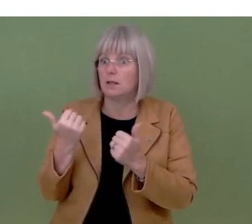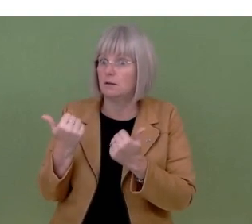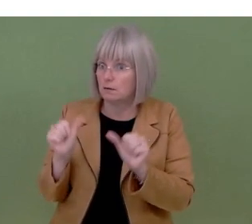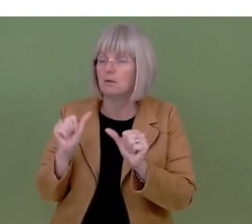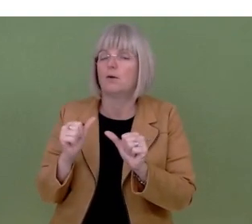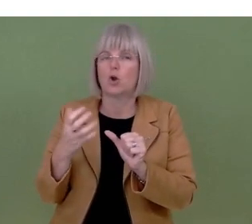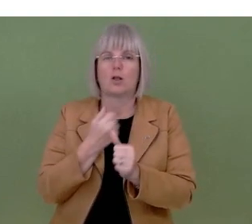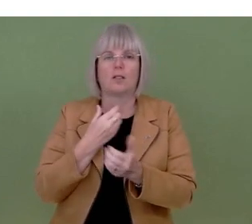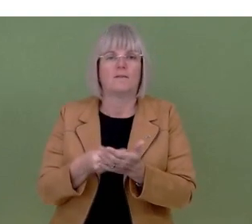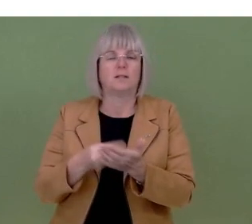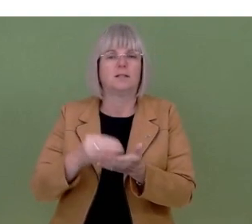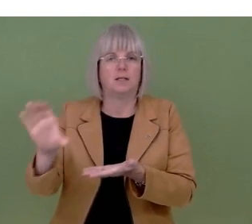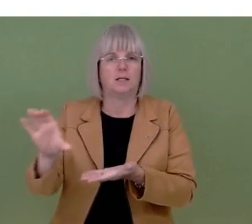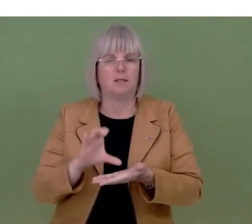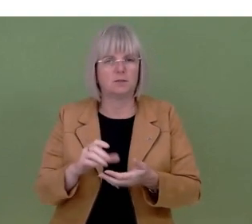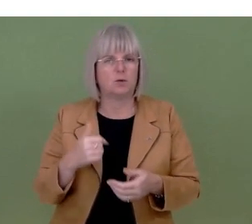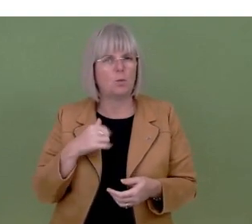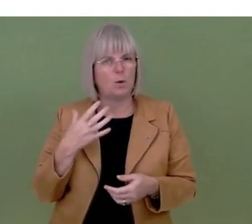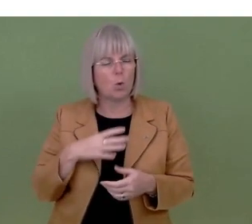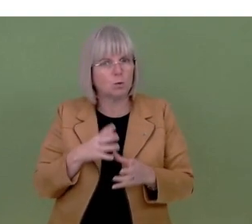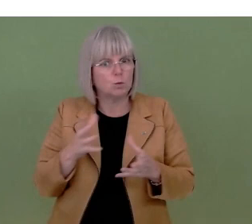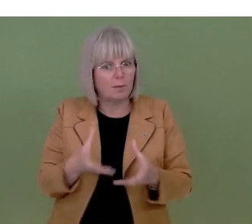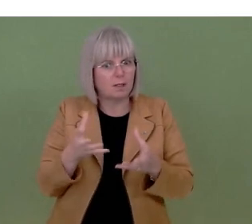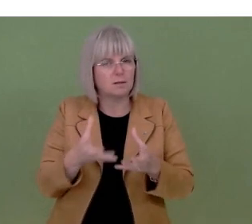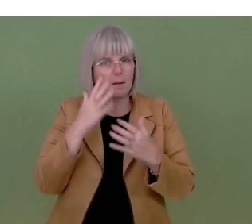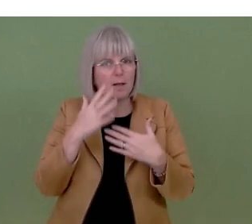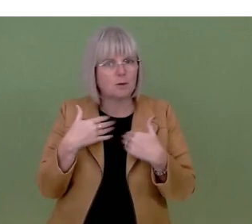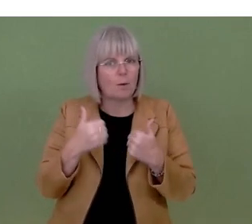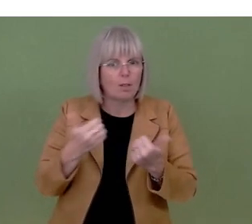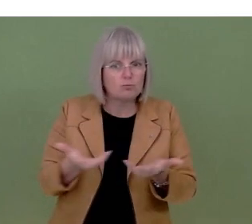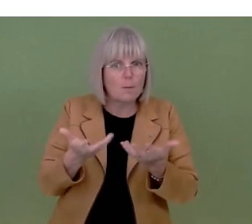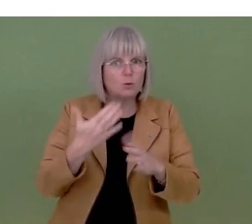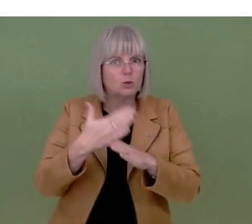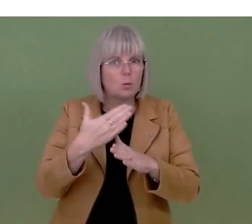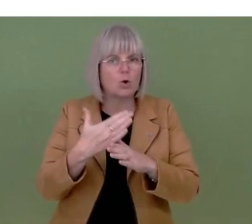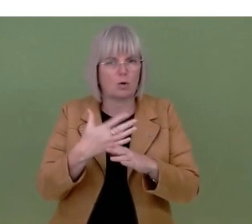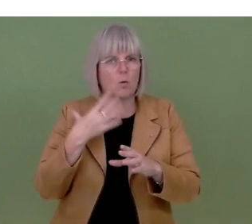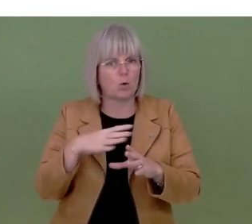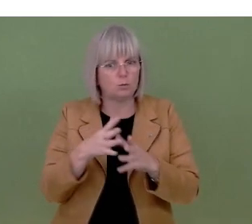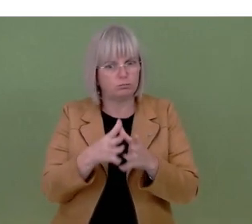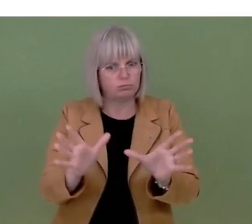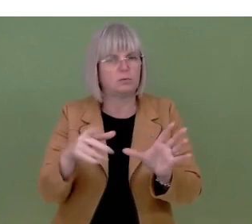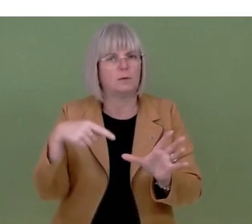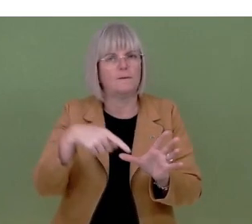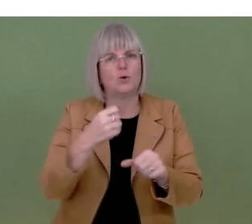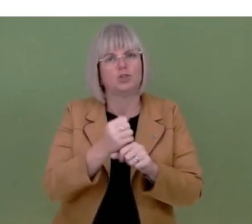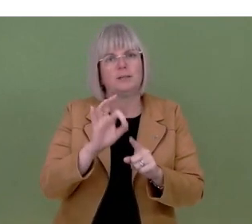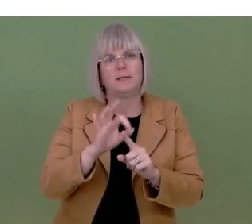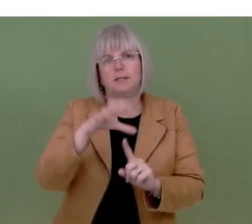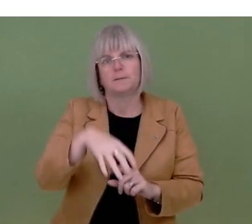just want to keep building on the mental health prevention promotion work that we're doing in general practice settings and build that evidence base.